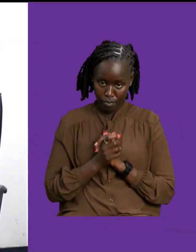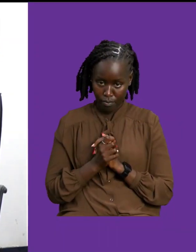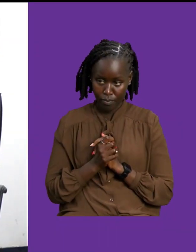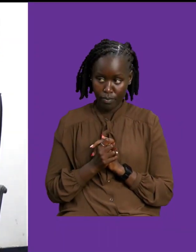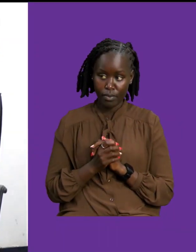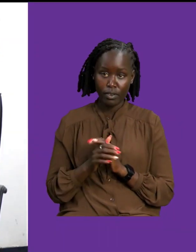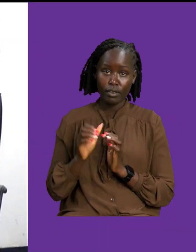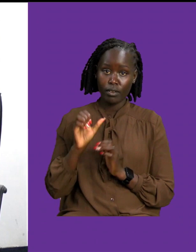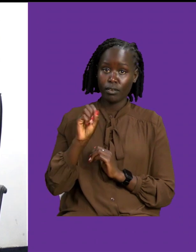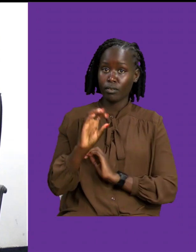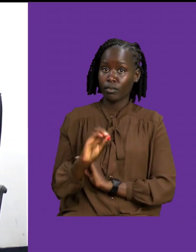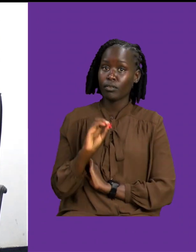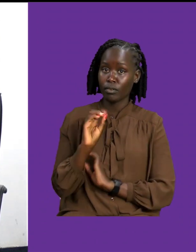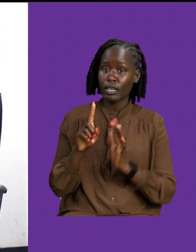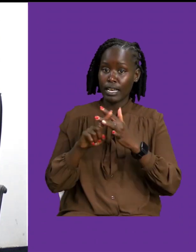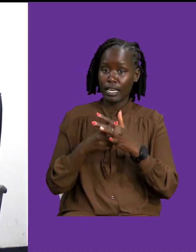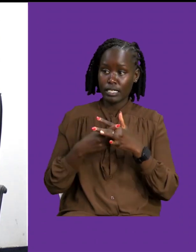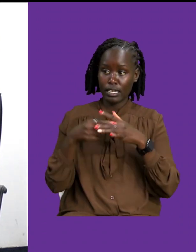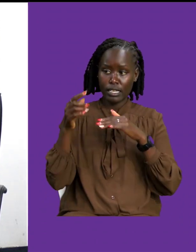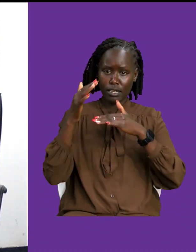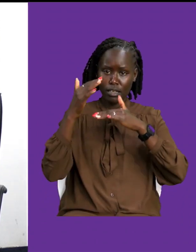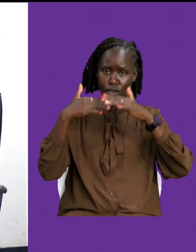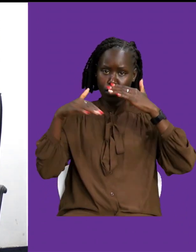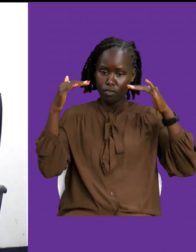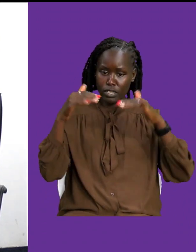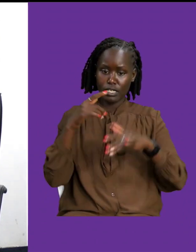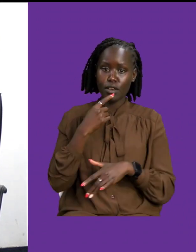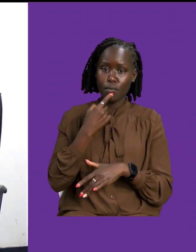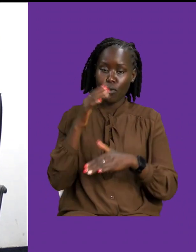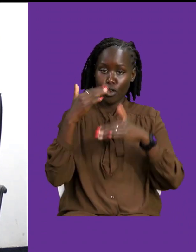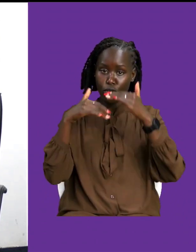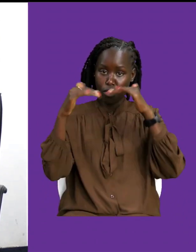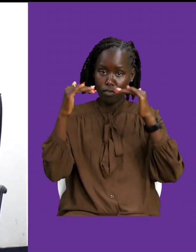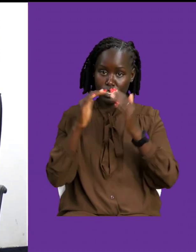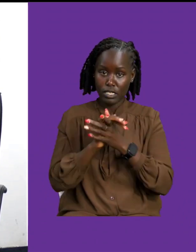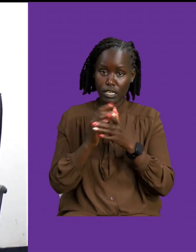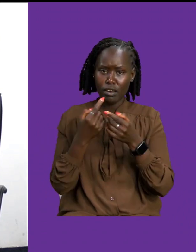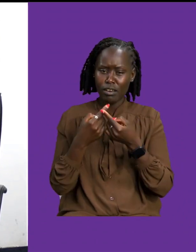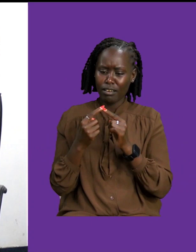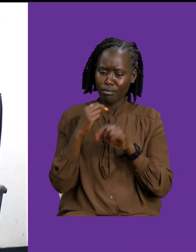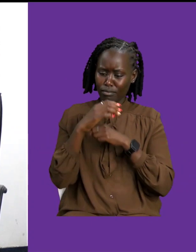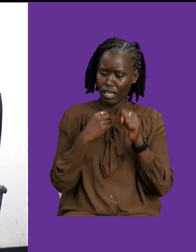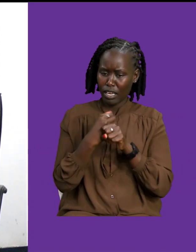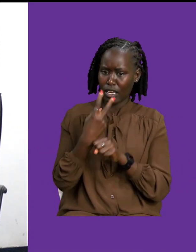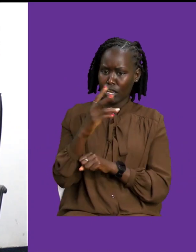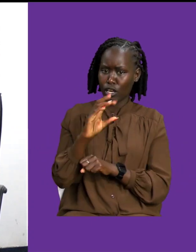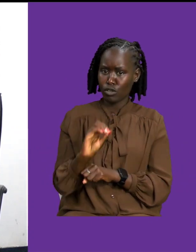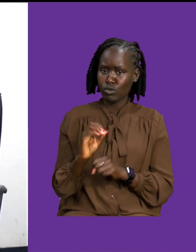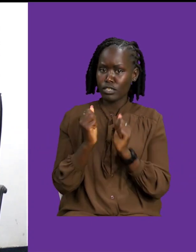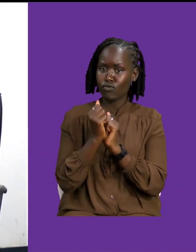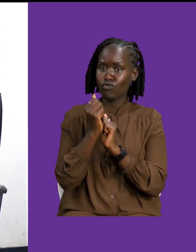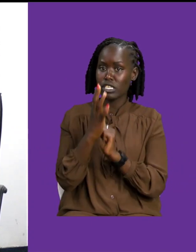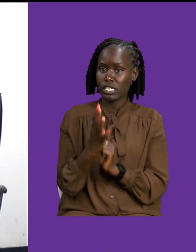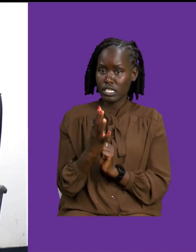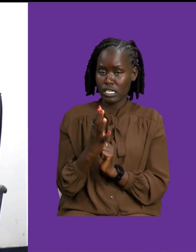So I started out in campus, Moy University, back in 2014.